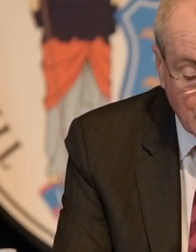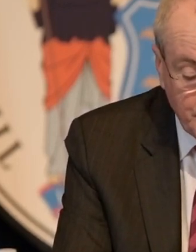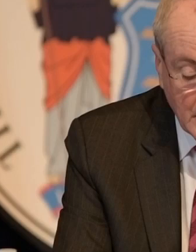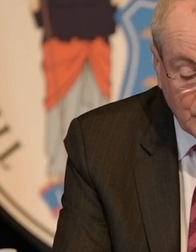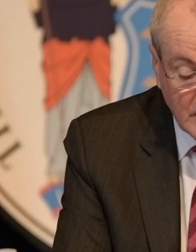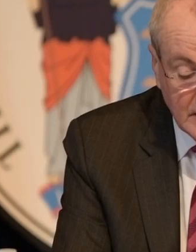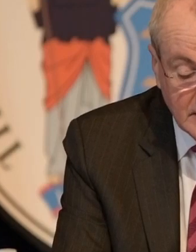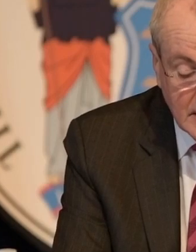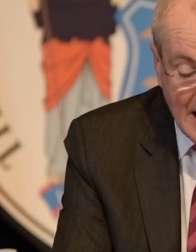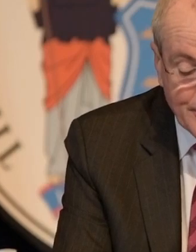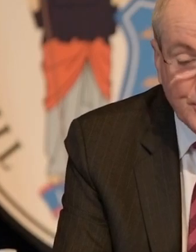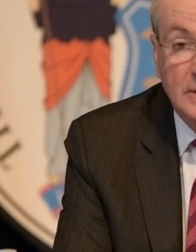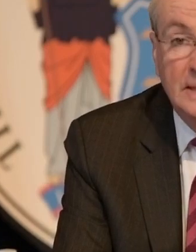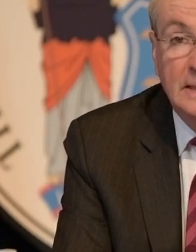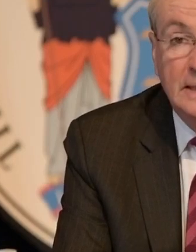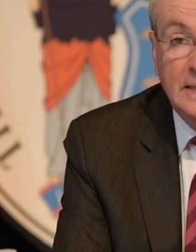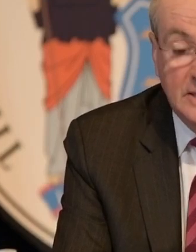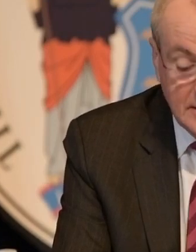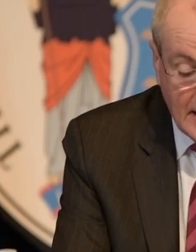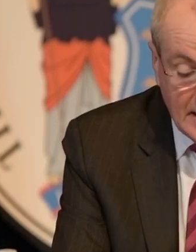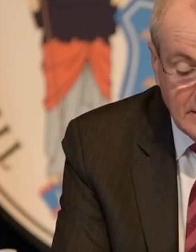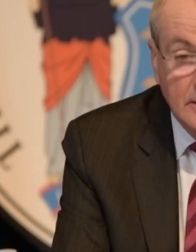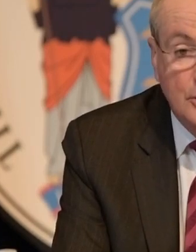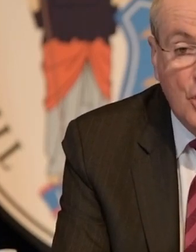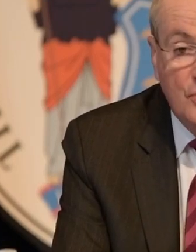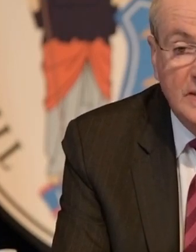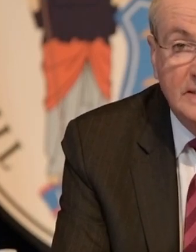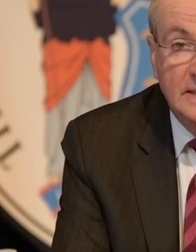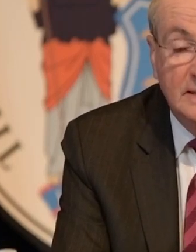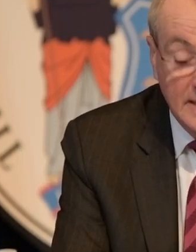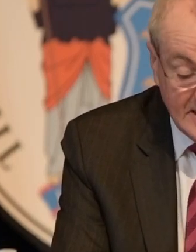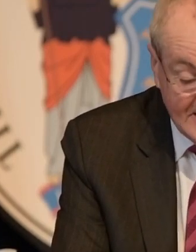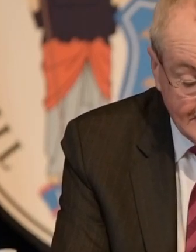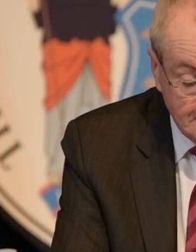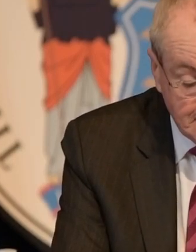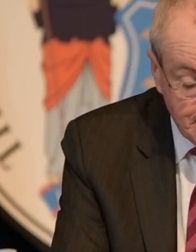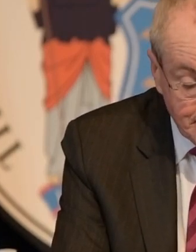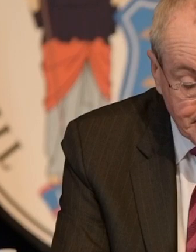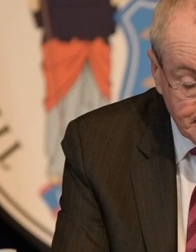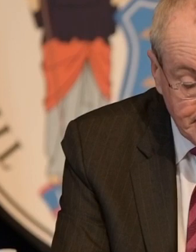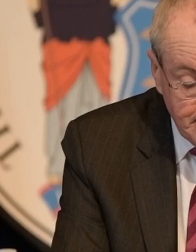better place to capture and contain COVID-19.